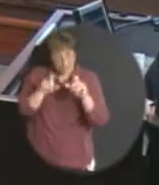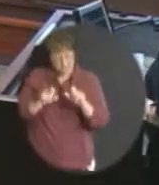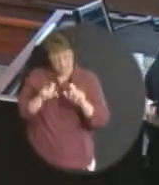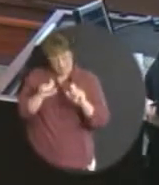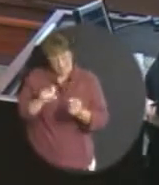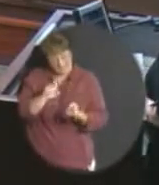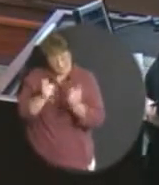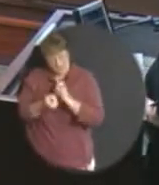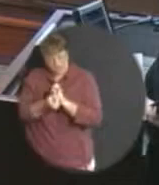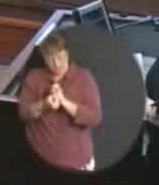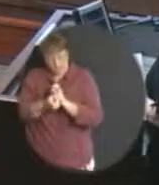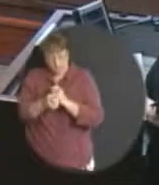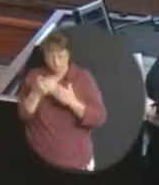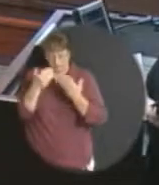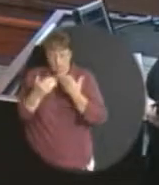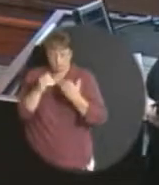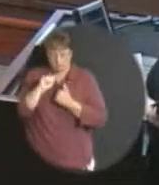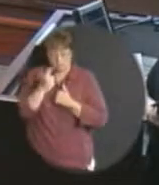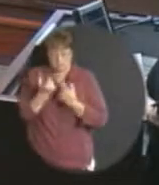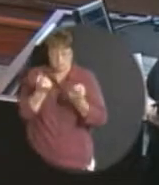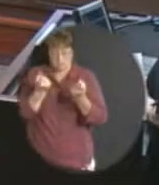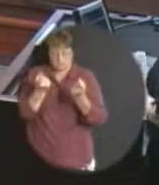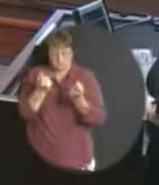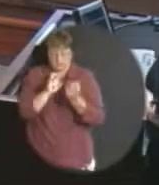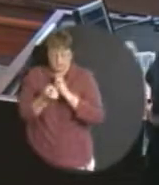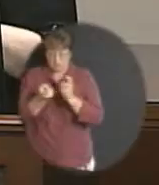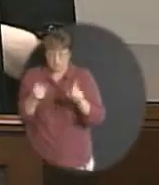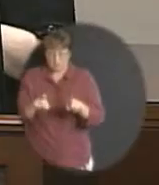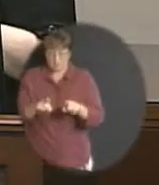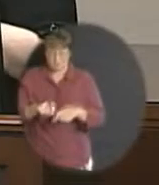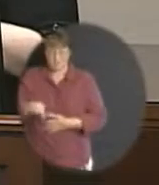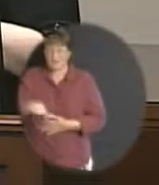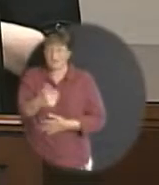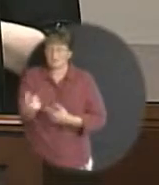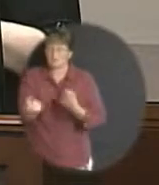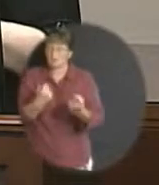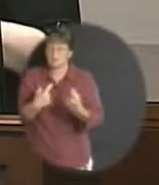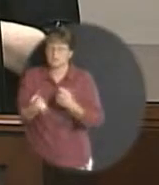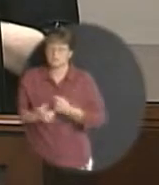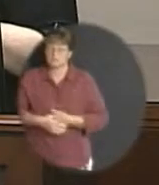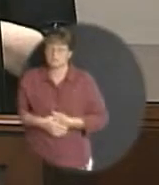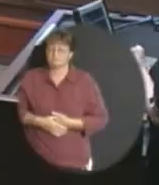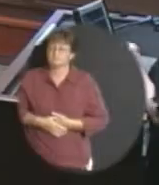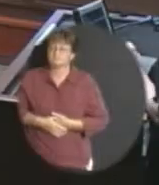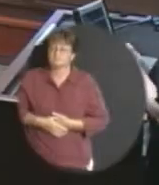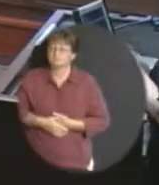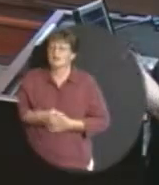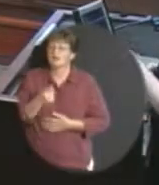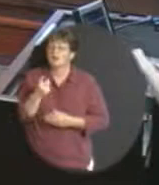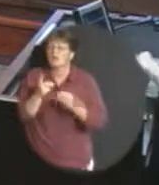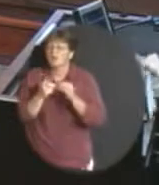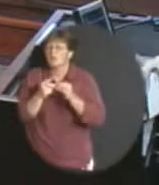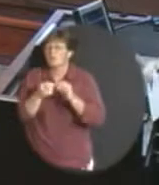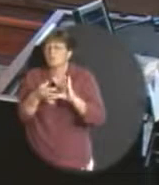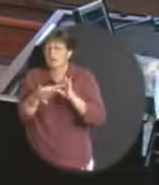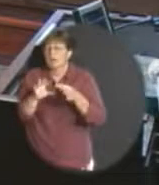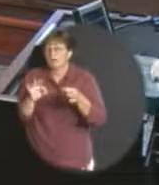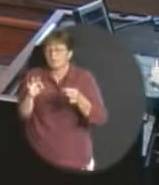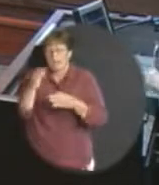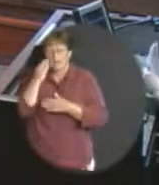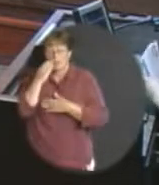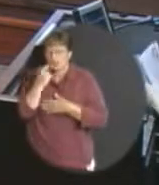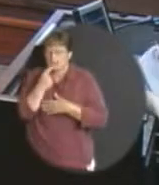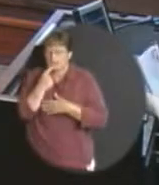coming our way. I do too. So, any other questions? I just had another comment. I say this every